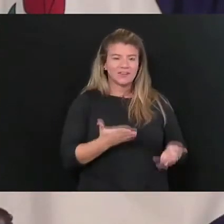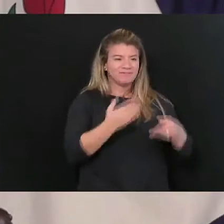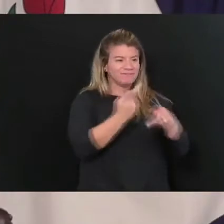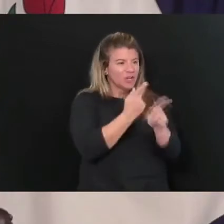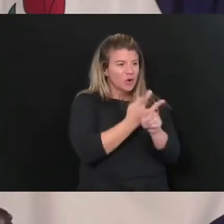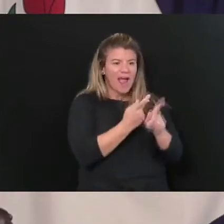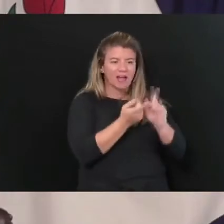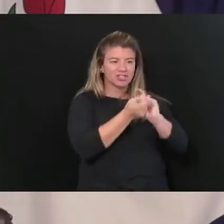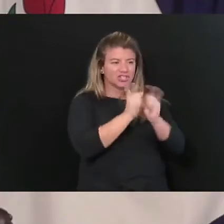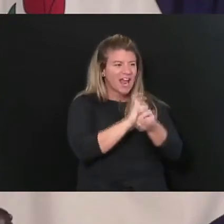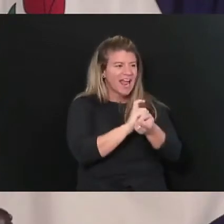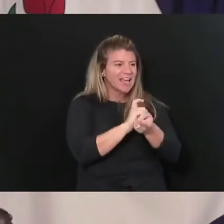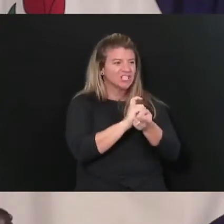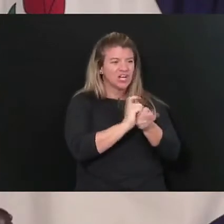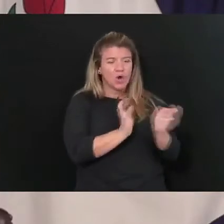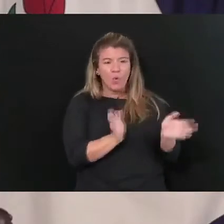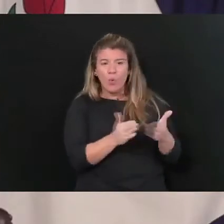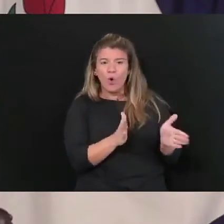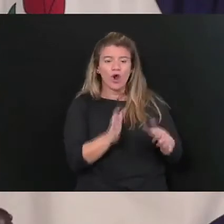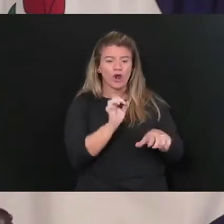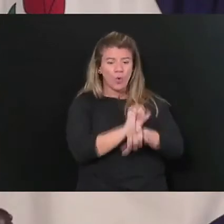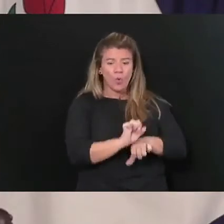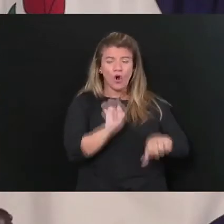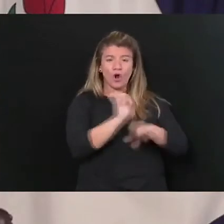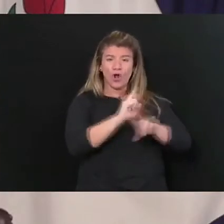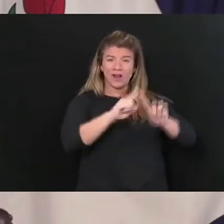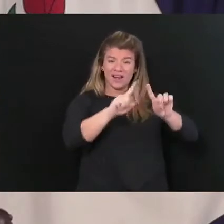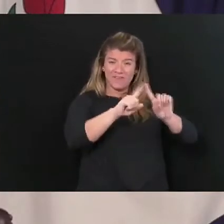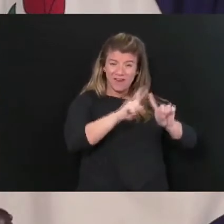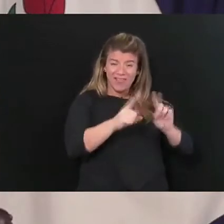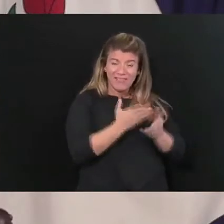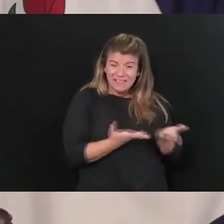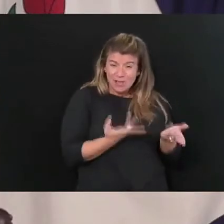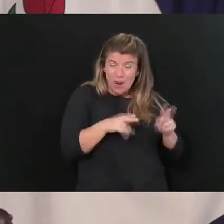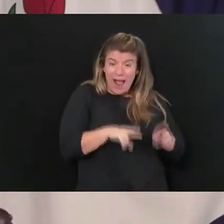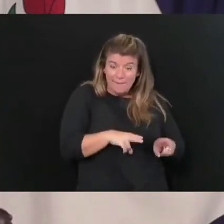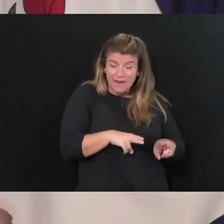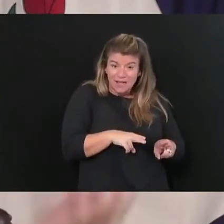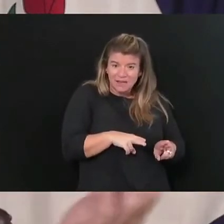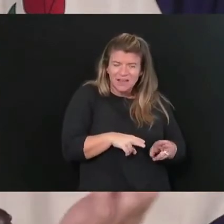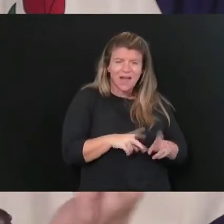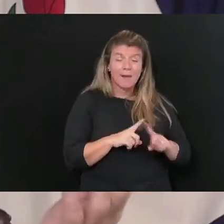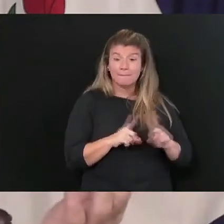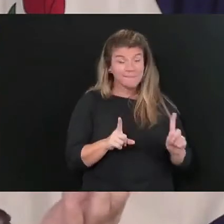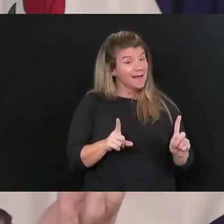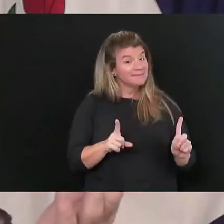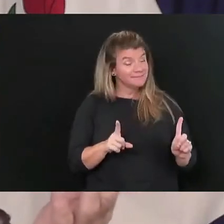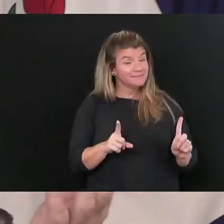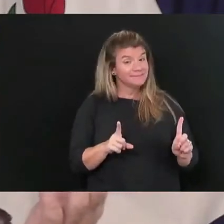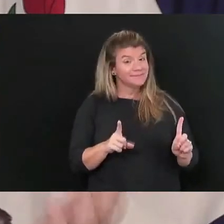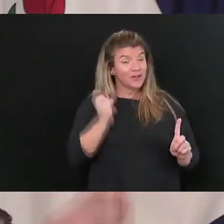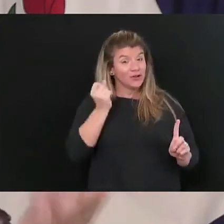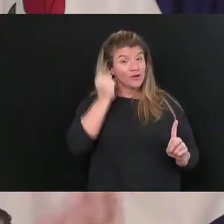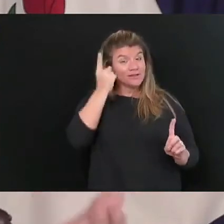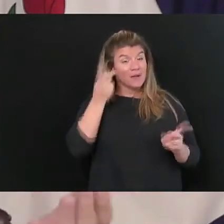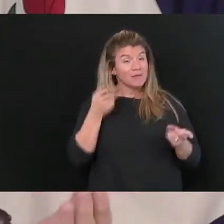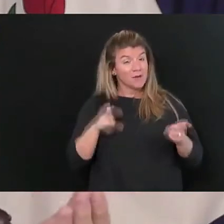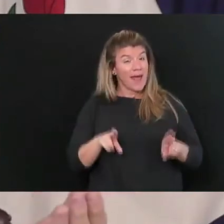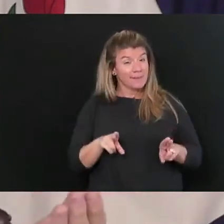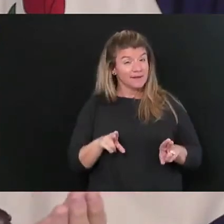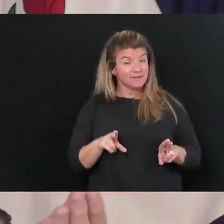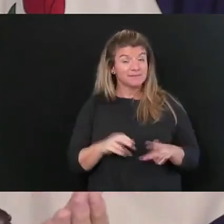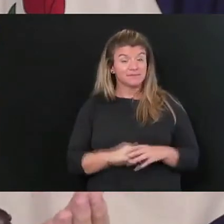absolutely and to work on items that are still at play. But you know what's going to happen here, Paul, just as sure as I know my